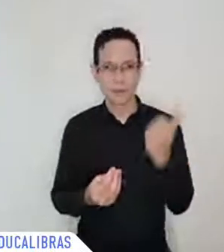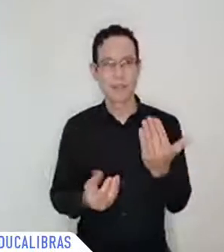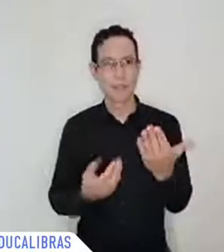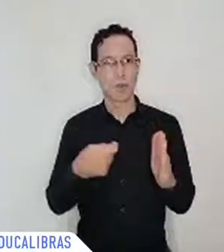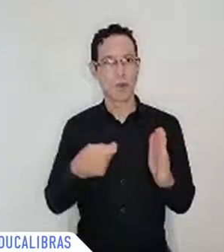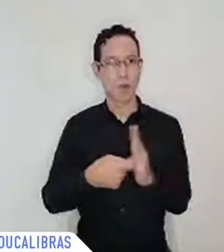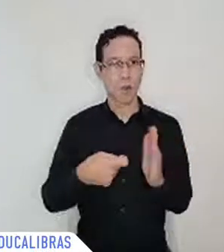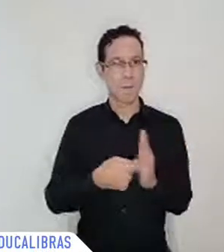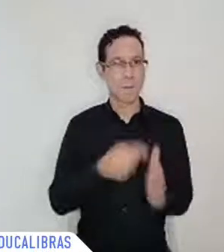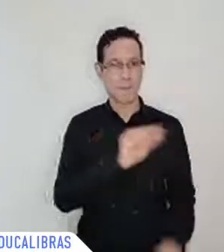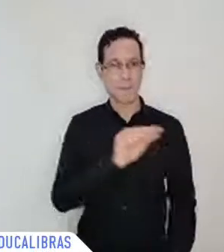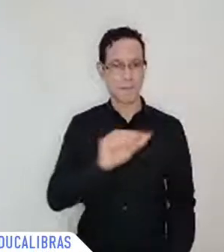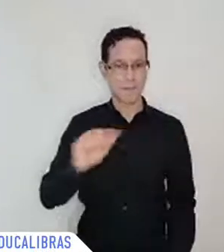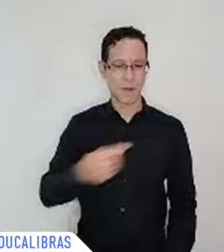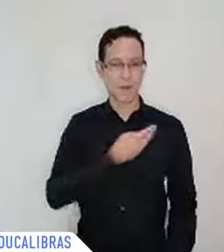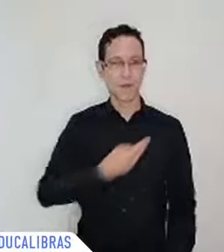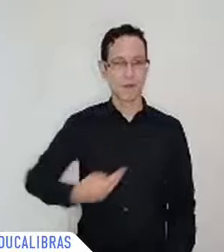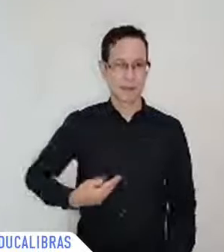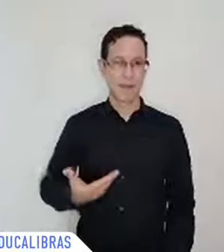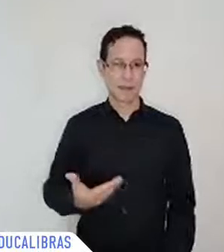to monitor